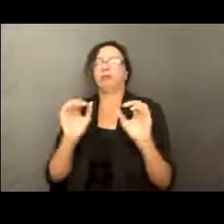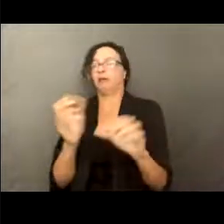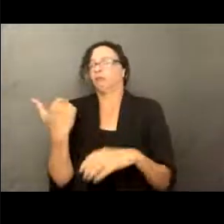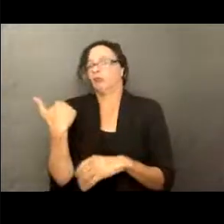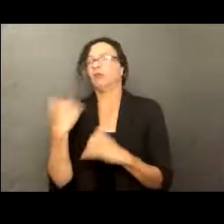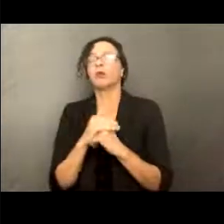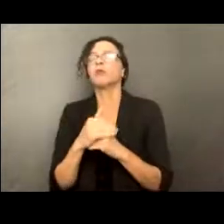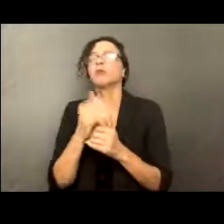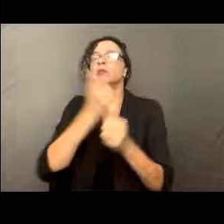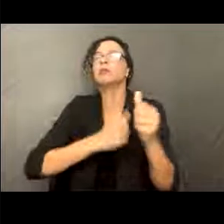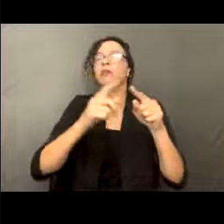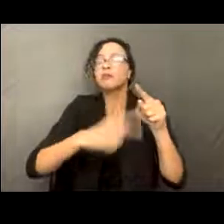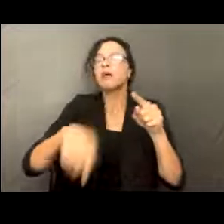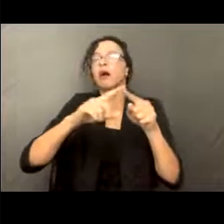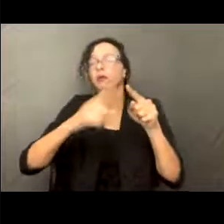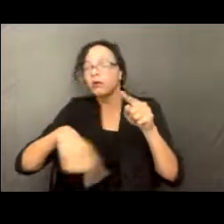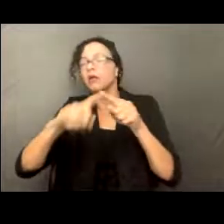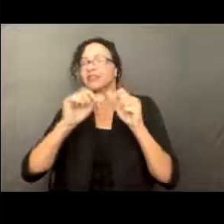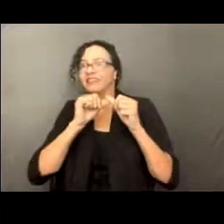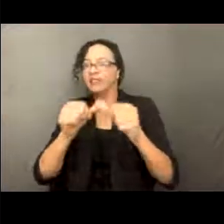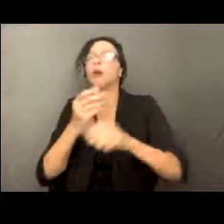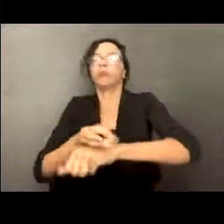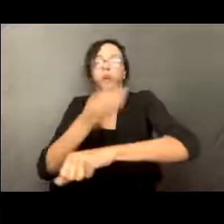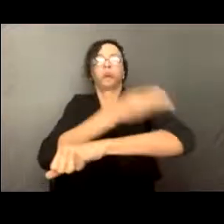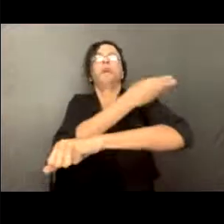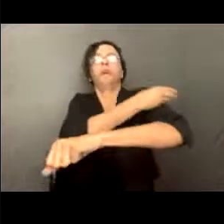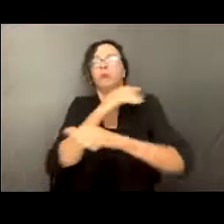they keep doing a better and better job.